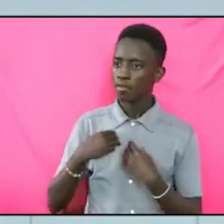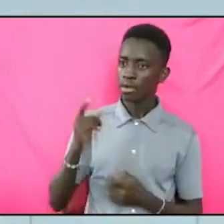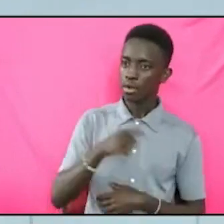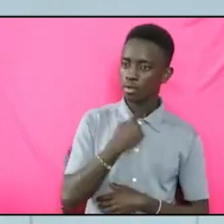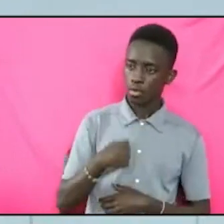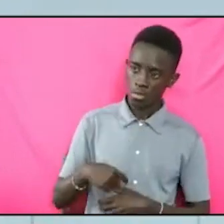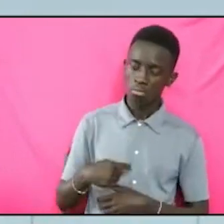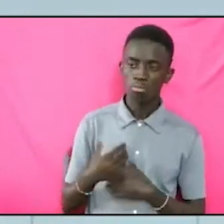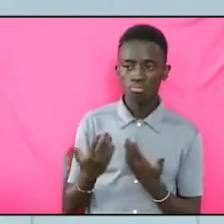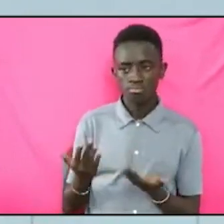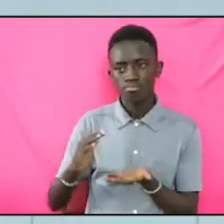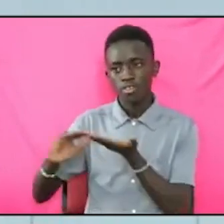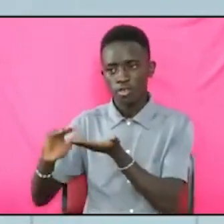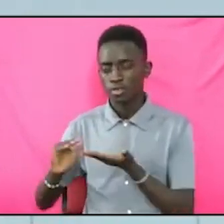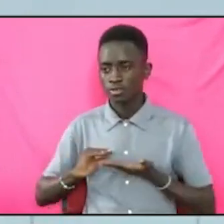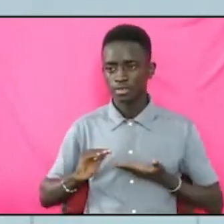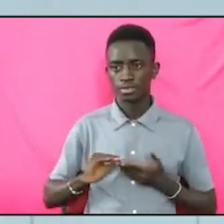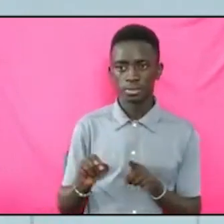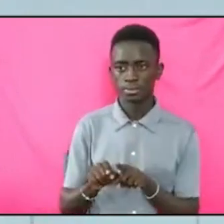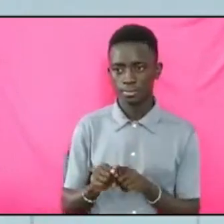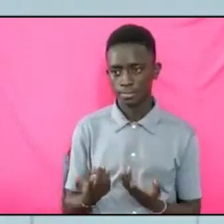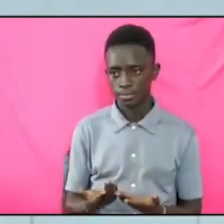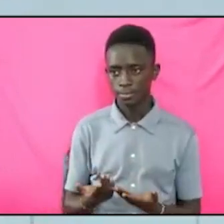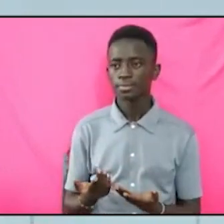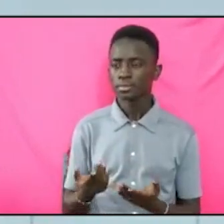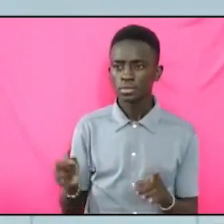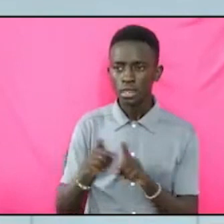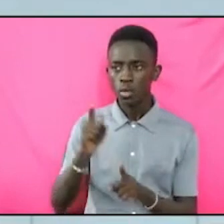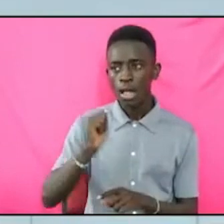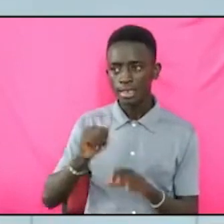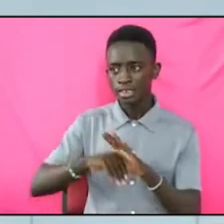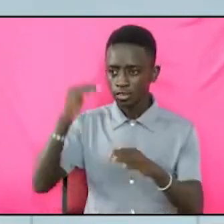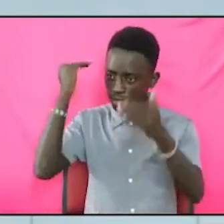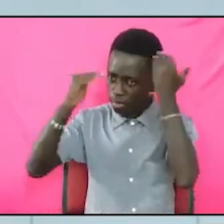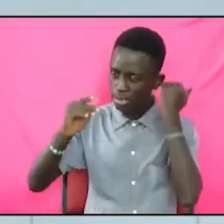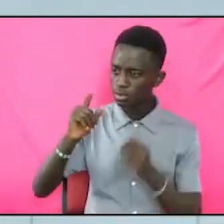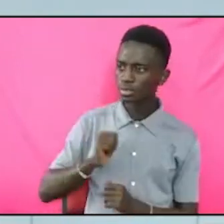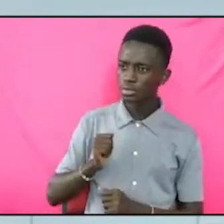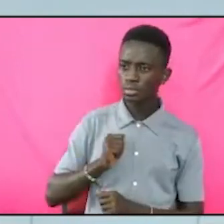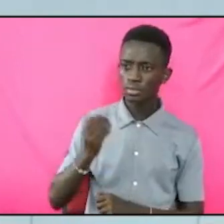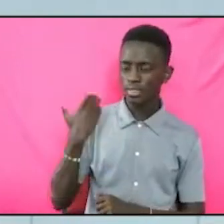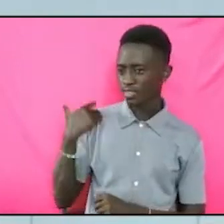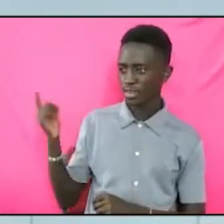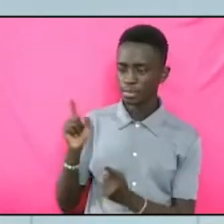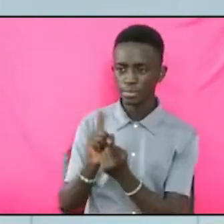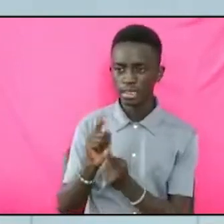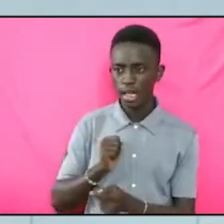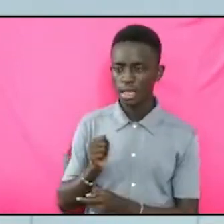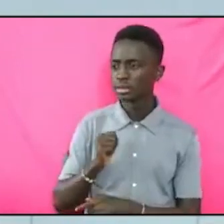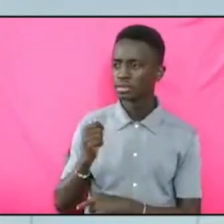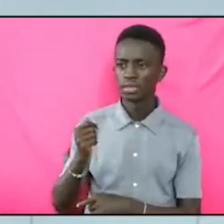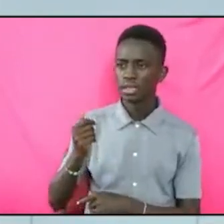I encountered a Muslim girl in the university who was complaining bitterly. I didn't know her, she didn't know me. We bumped into each